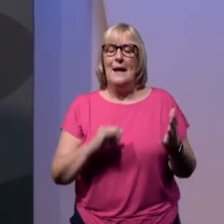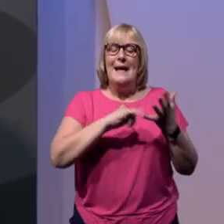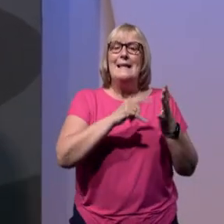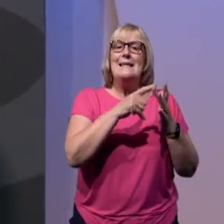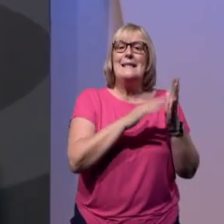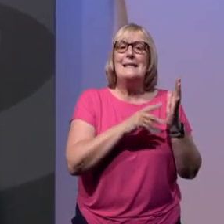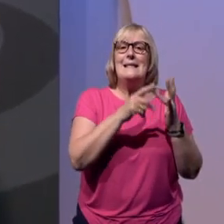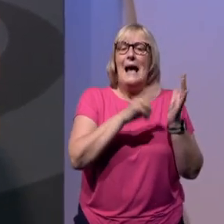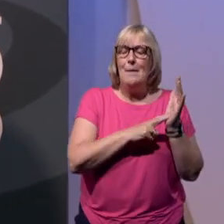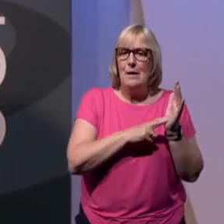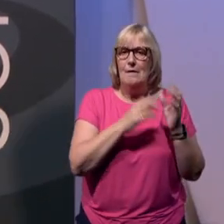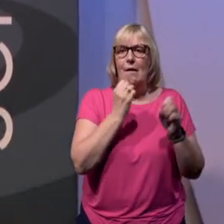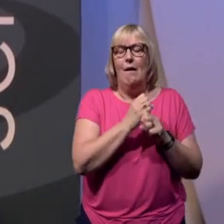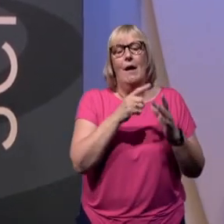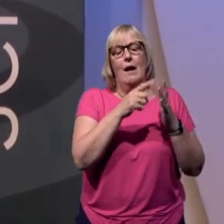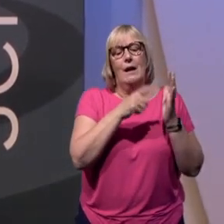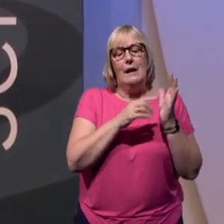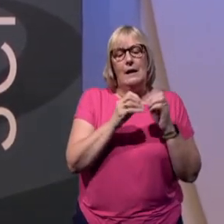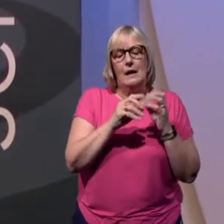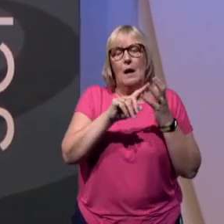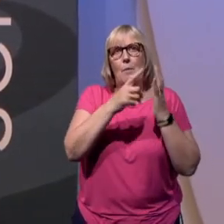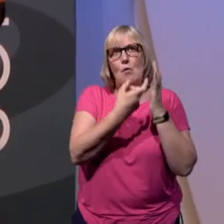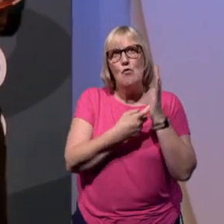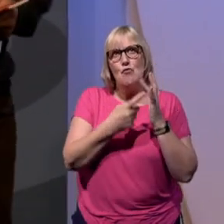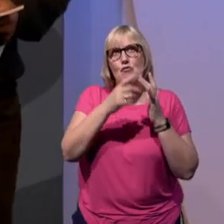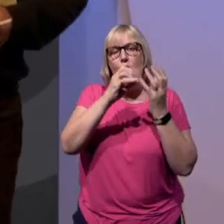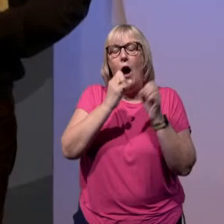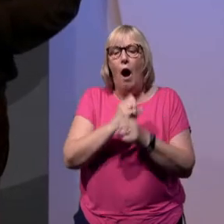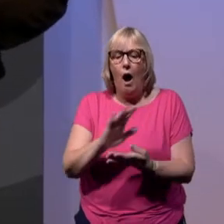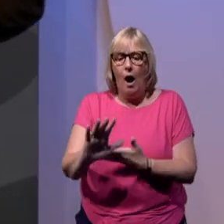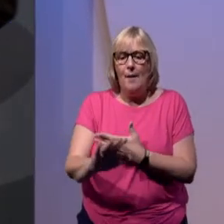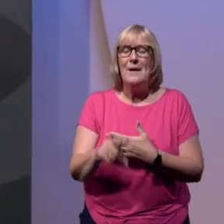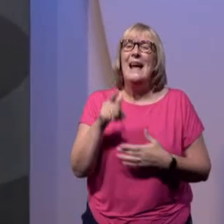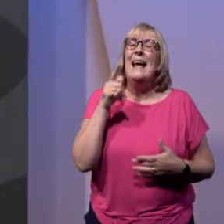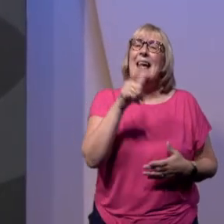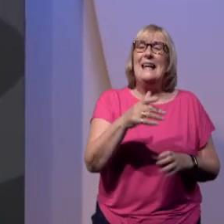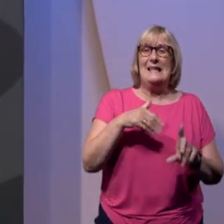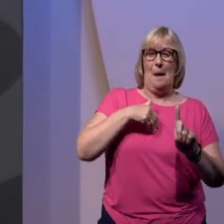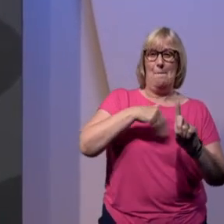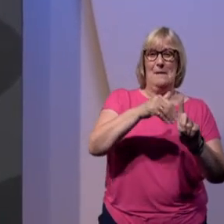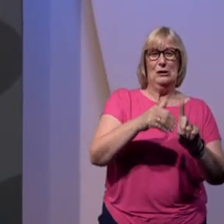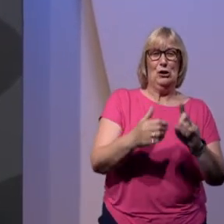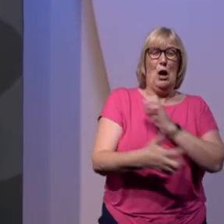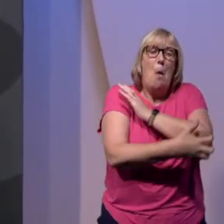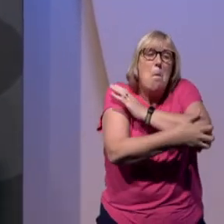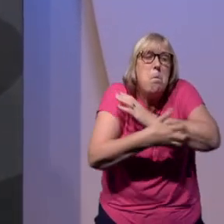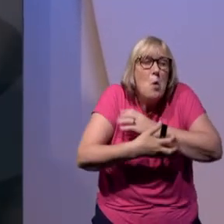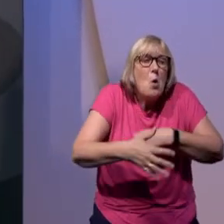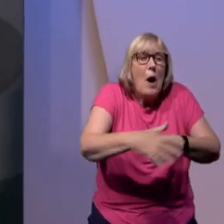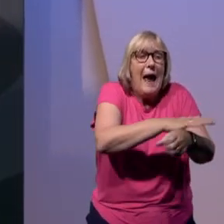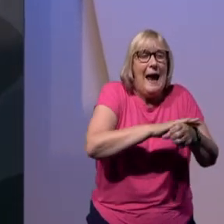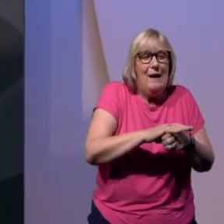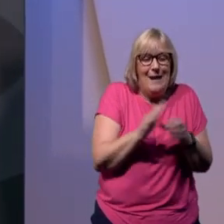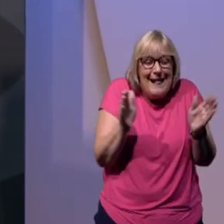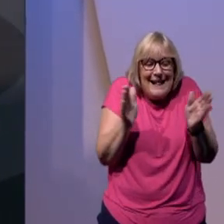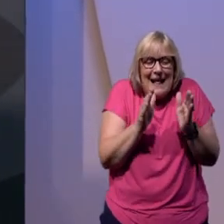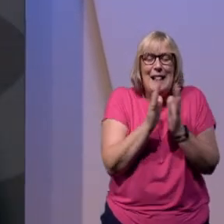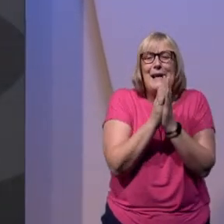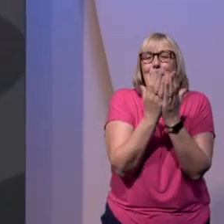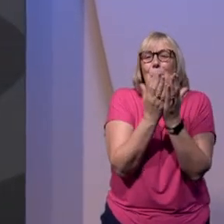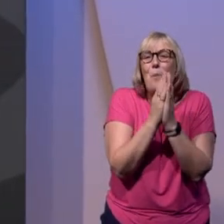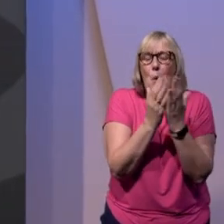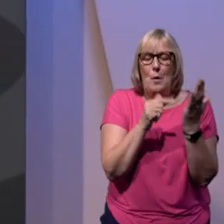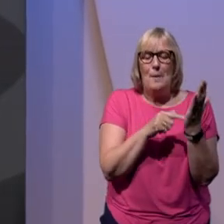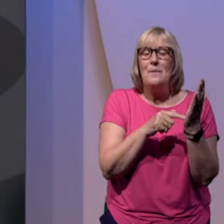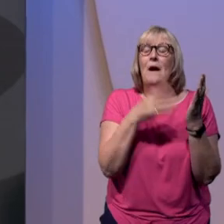who's a missionary in one of the poorest areas of the world, has written a little book based on the